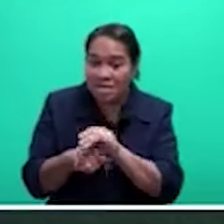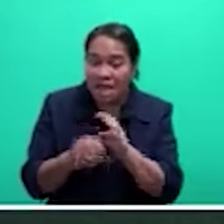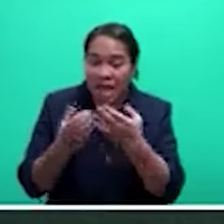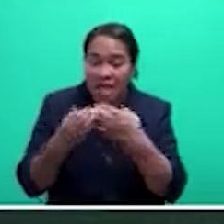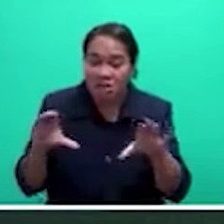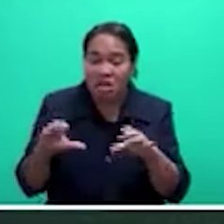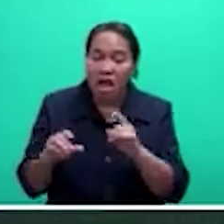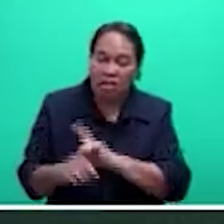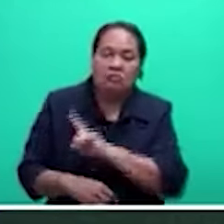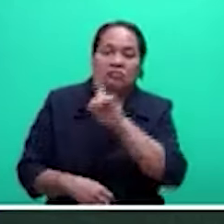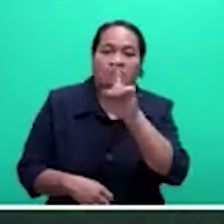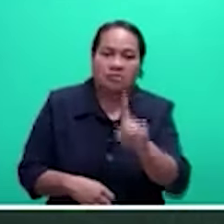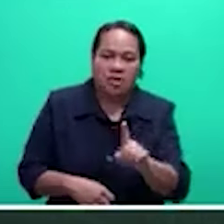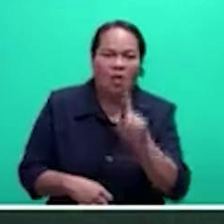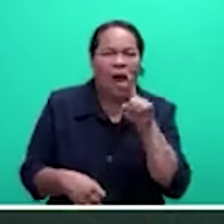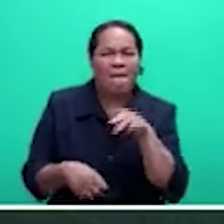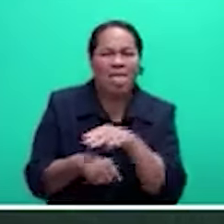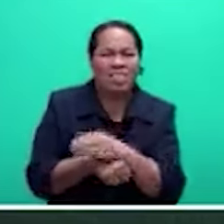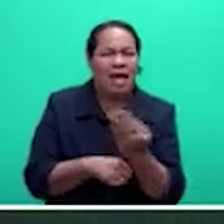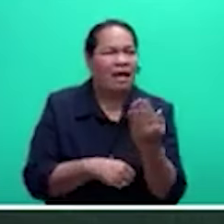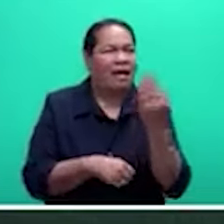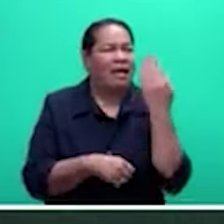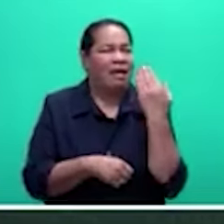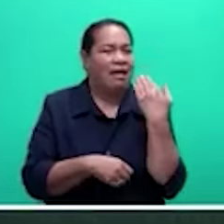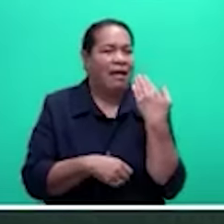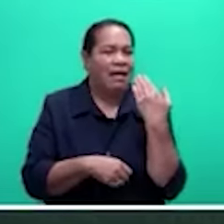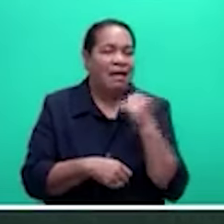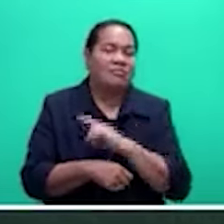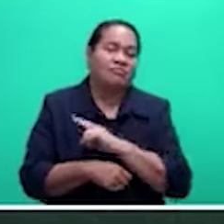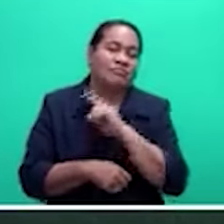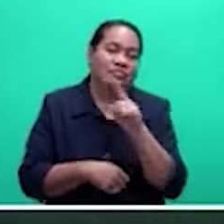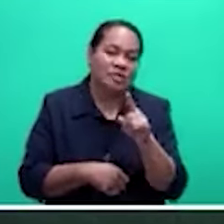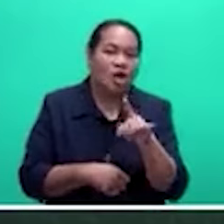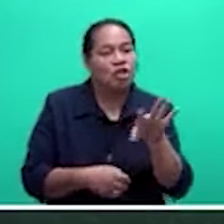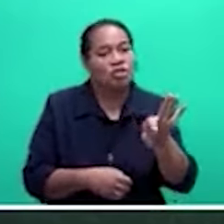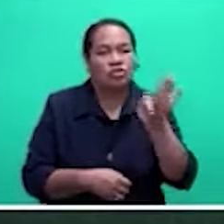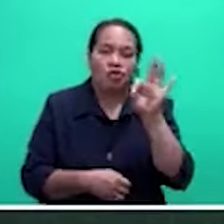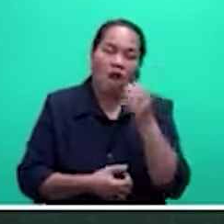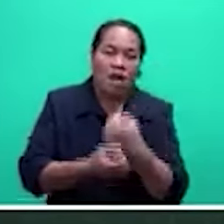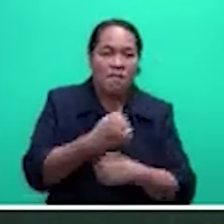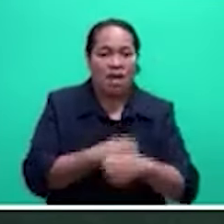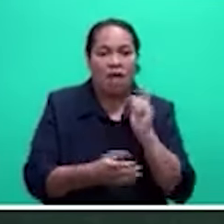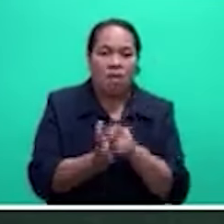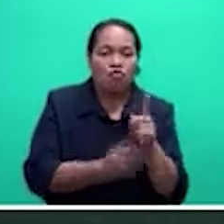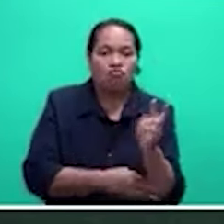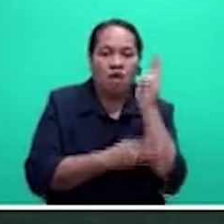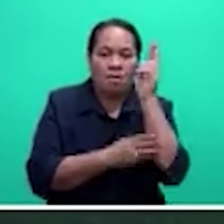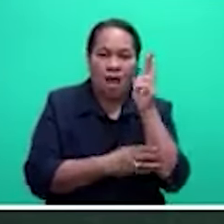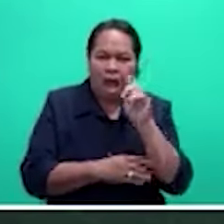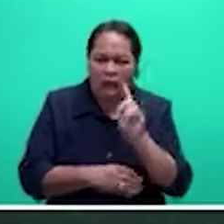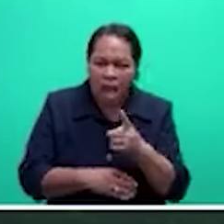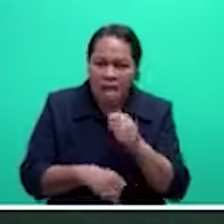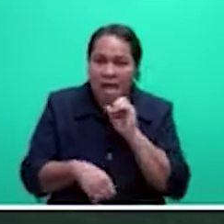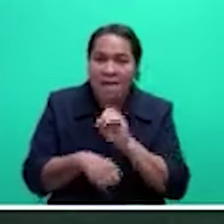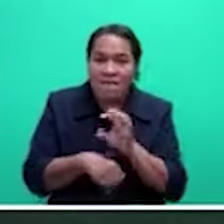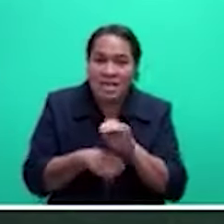that area just over a month. He was renting there just over a month, and he was appointed the advisory councillor. We understand the advisory councillors